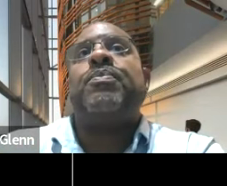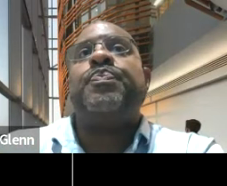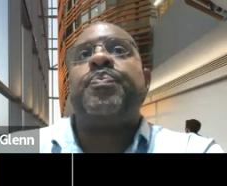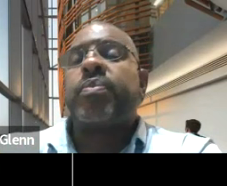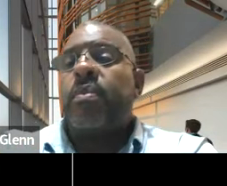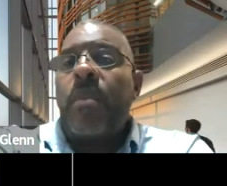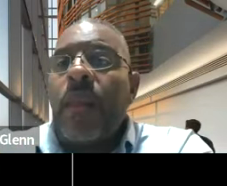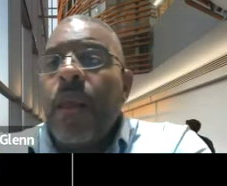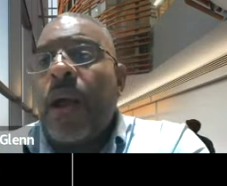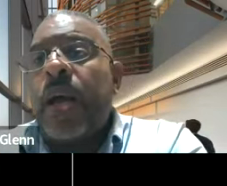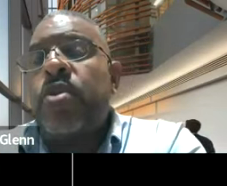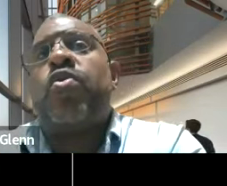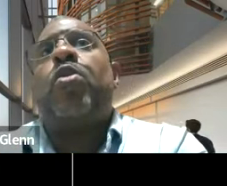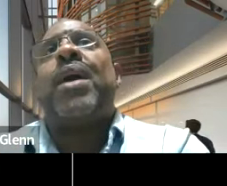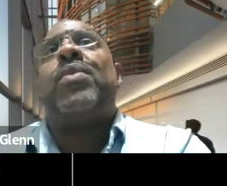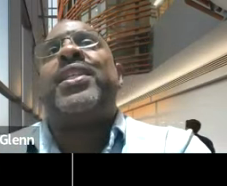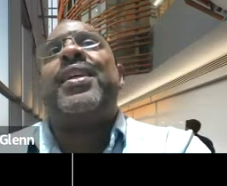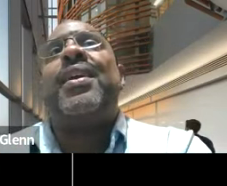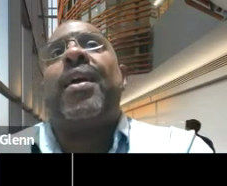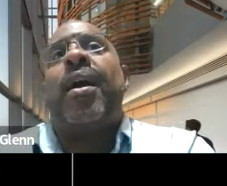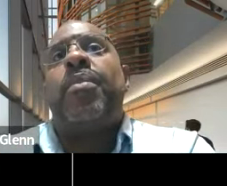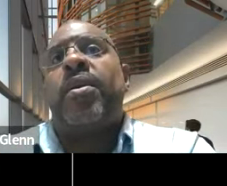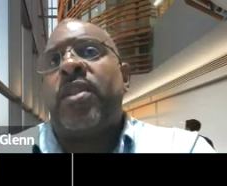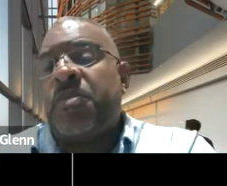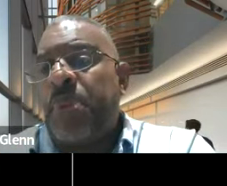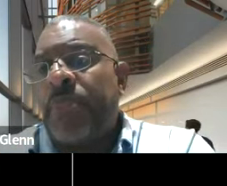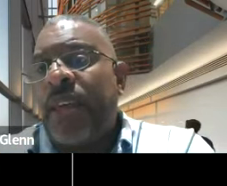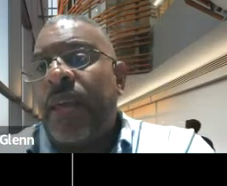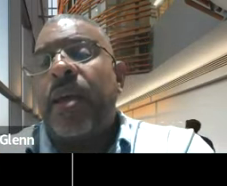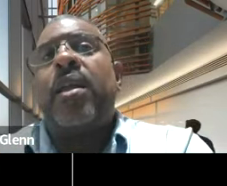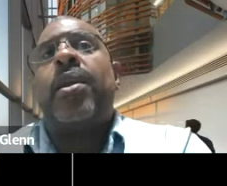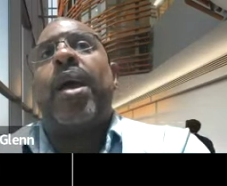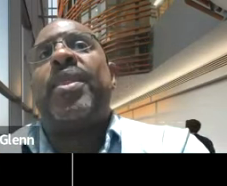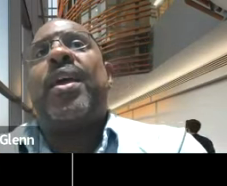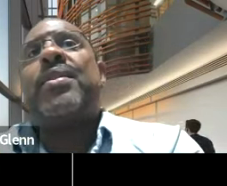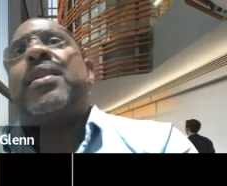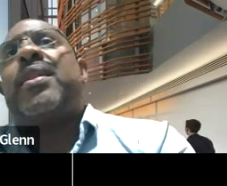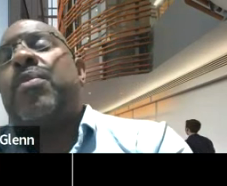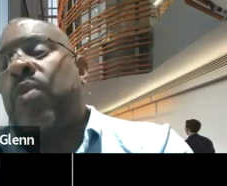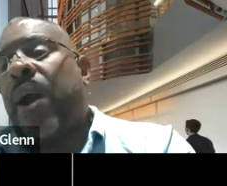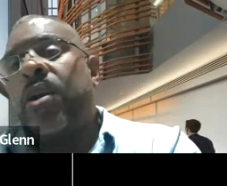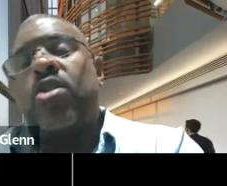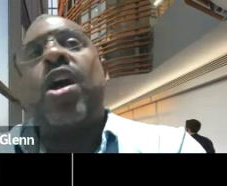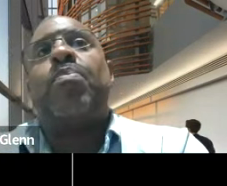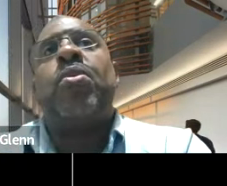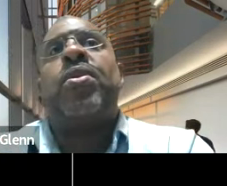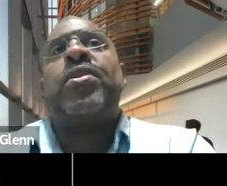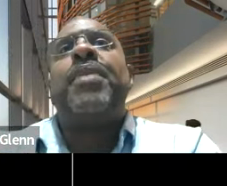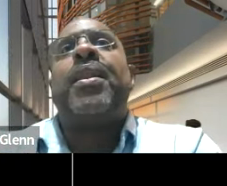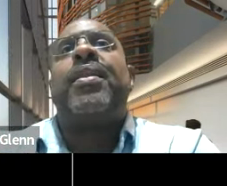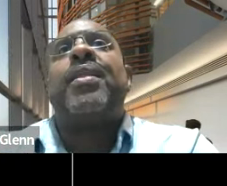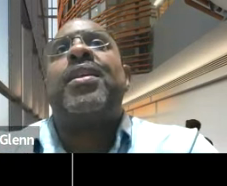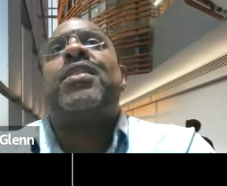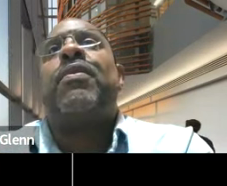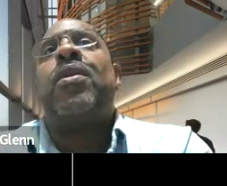well. Another trope that we see are these pithy little epithets that they would write on a chalkboard or